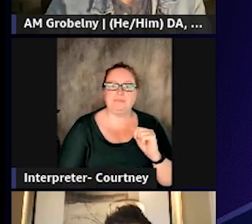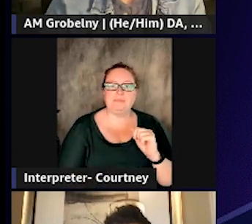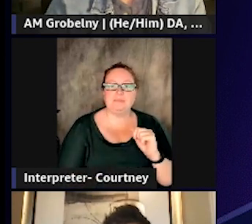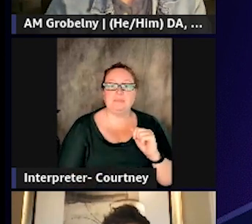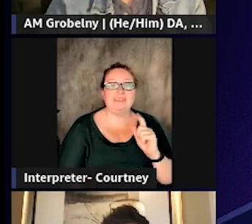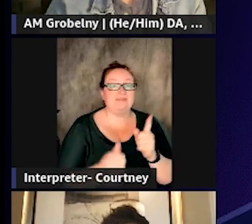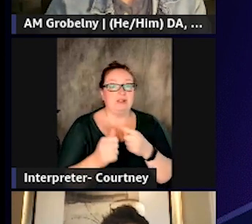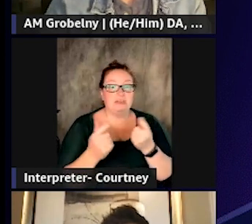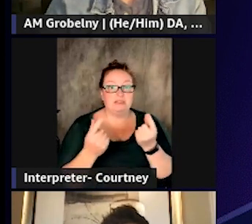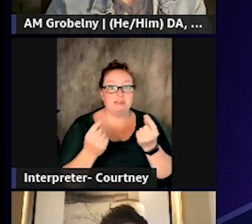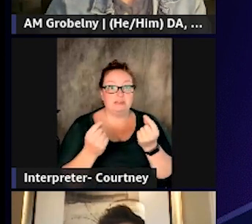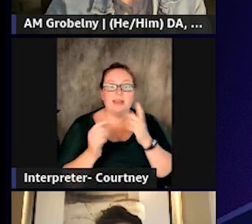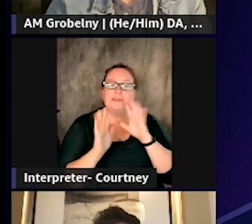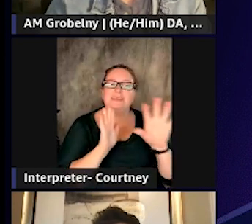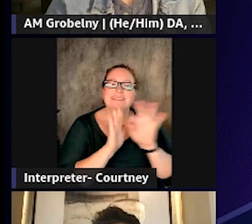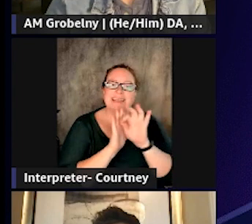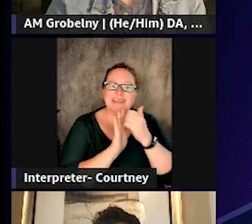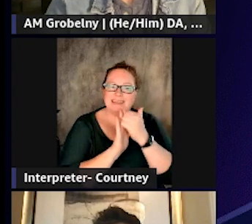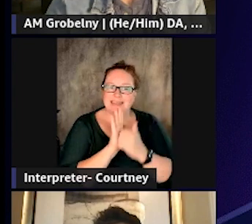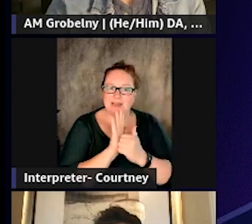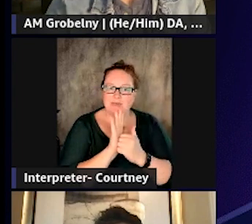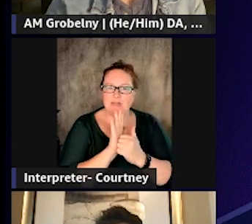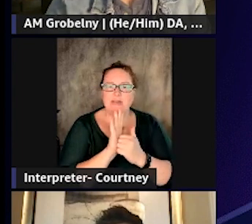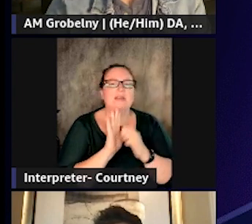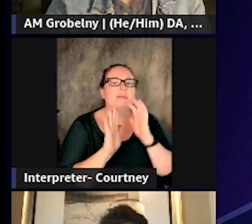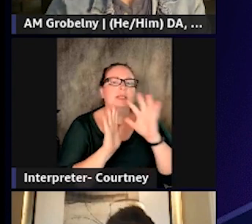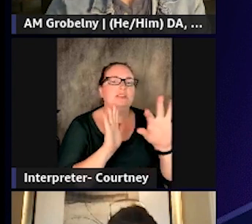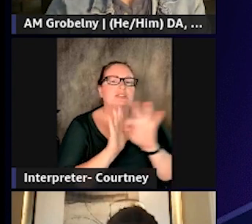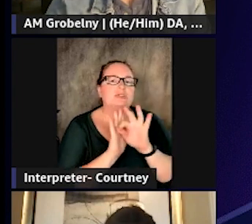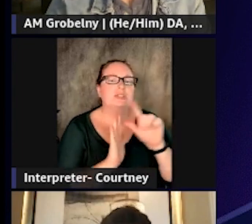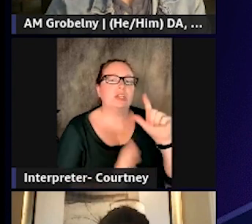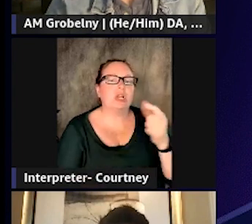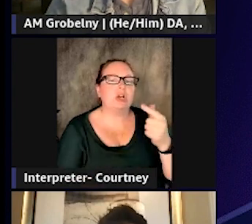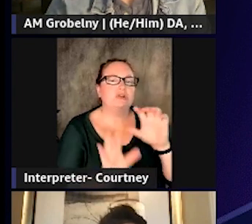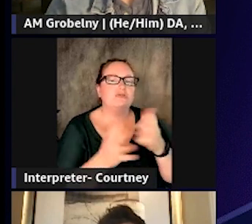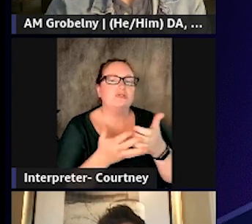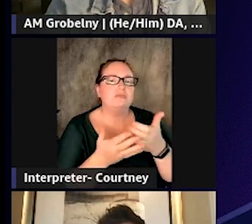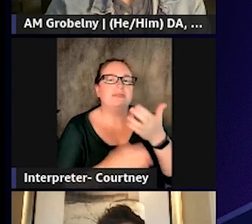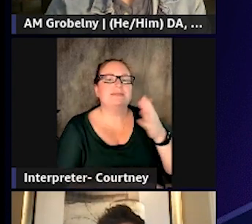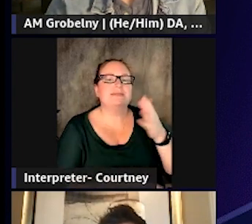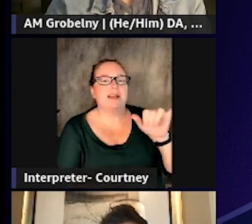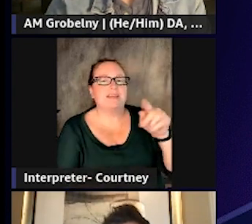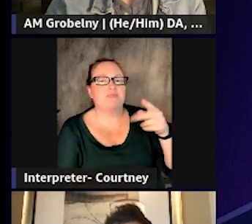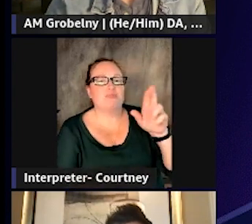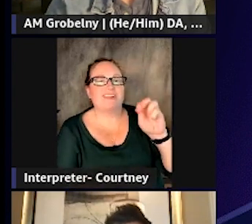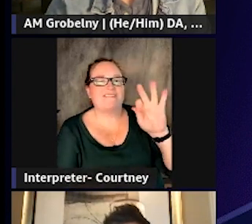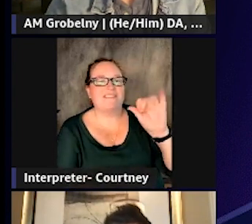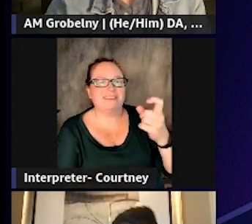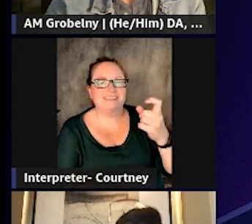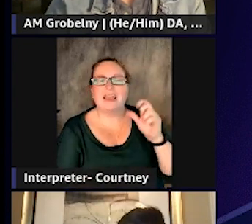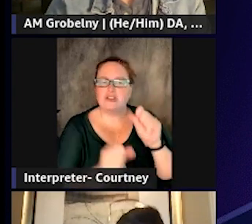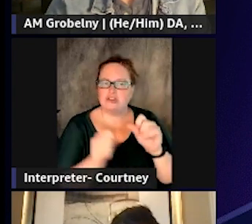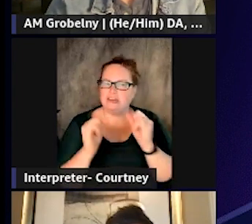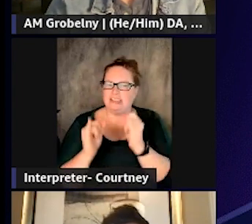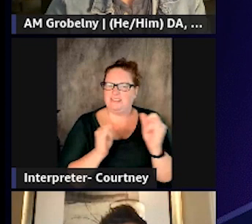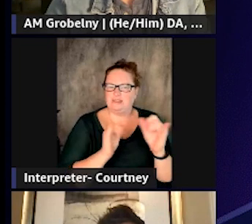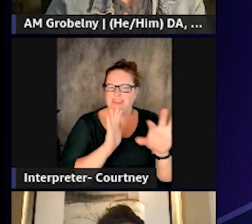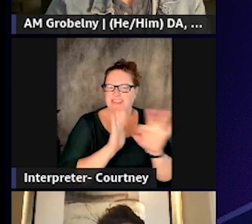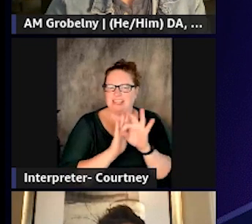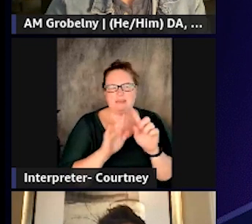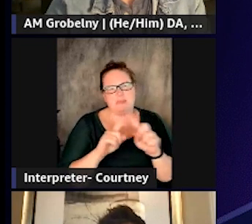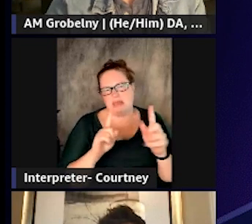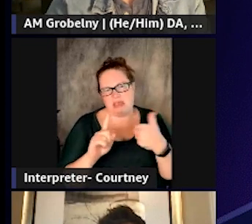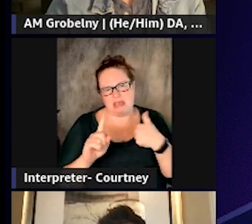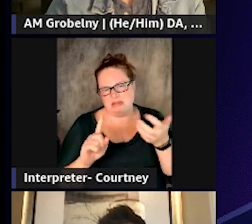do is I'm going to select the accounts. I'm going to just choose log groups by prefix. I could individually select the log groups, but I don't want to do that. So I'm going to